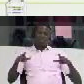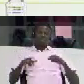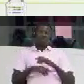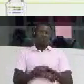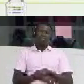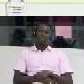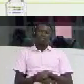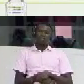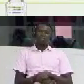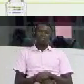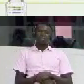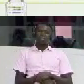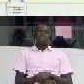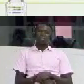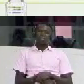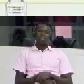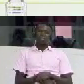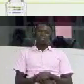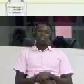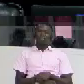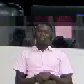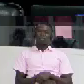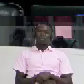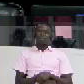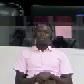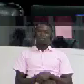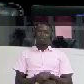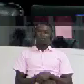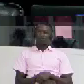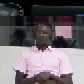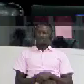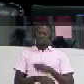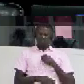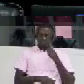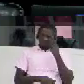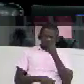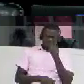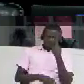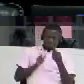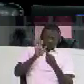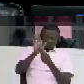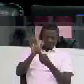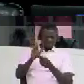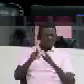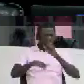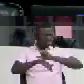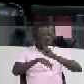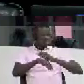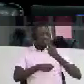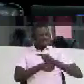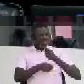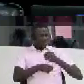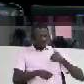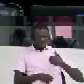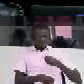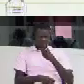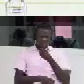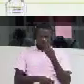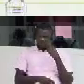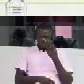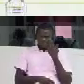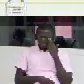speak in Mandinka and Jola. Did they appear to be local? noonu nañ la ñoo xam ne waa fii lañ.